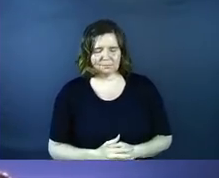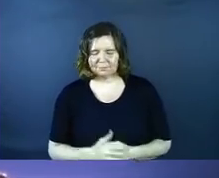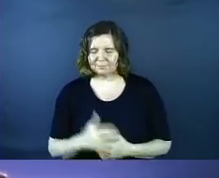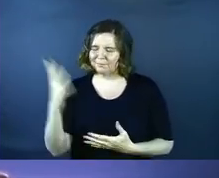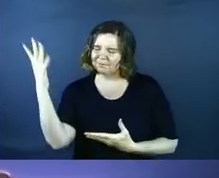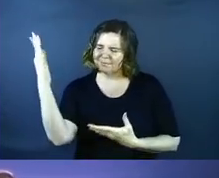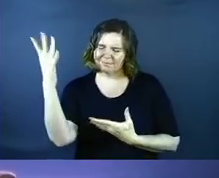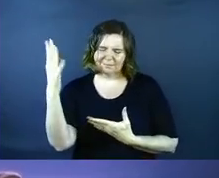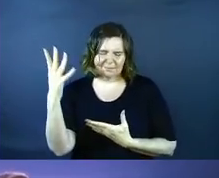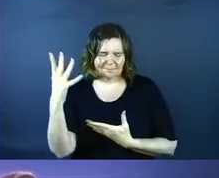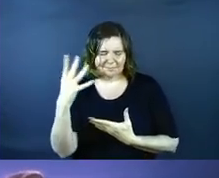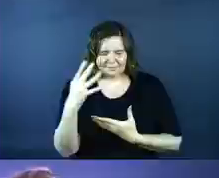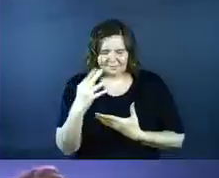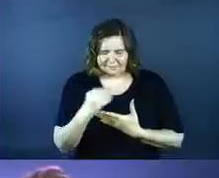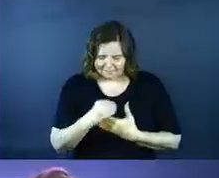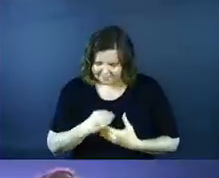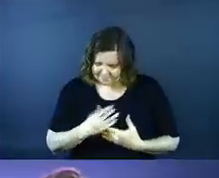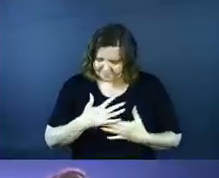You are